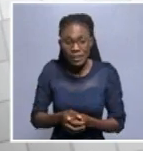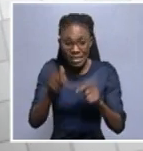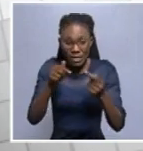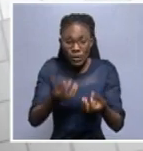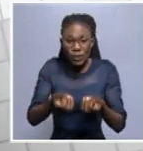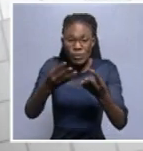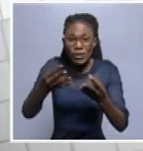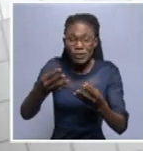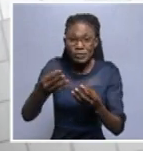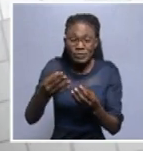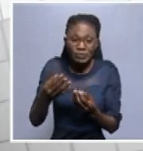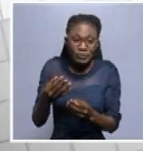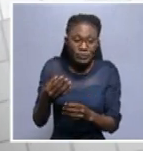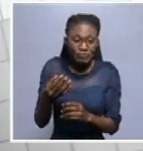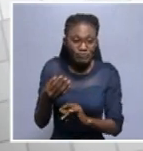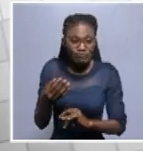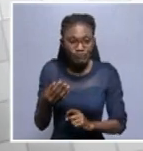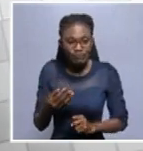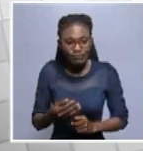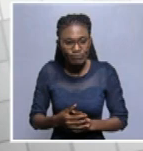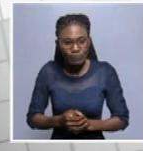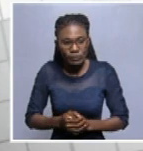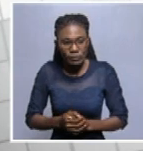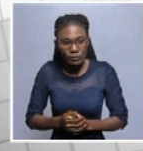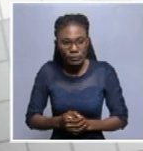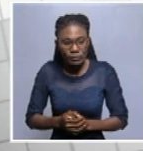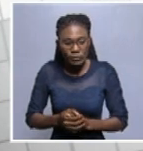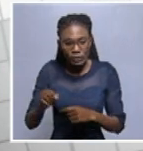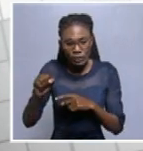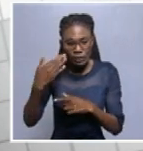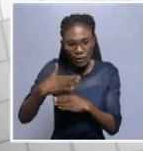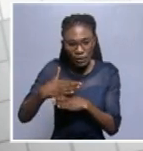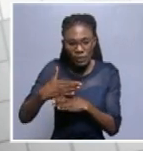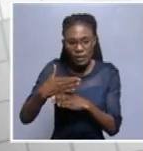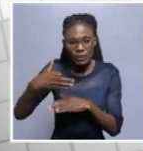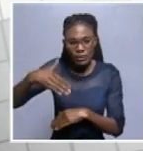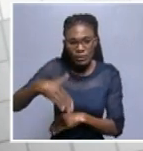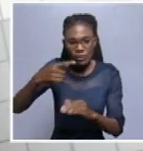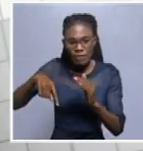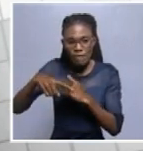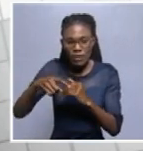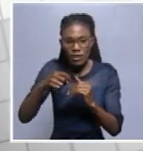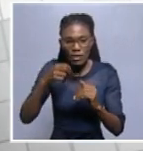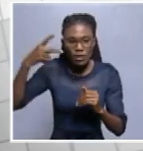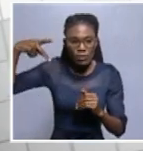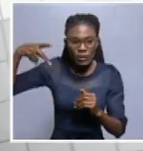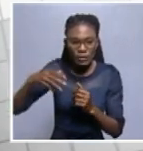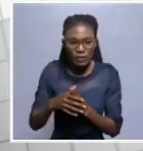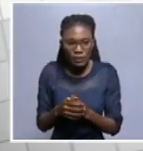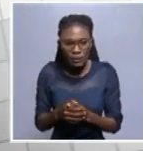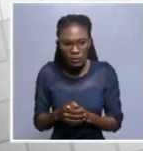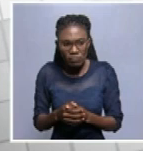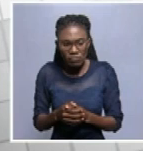dilemma for the practitioners of Namibia's foreign policy. In other words, as you have